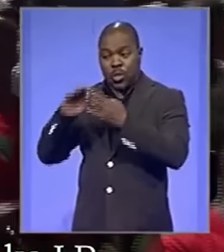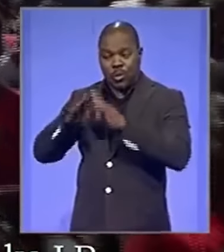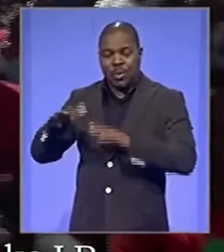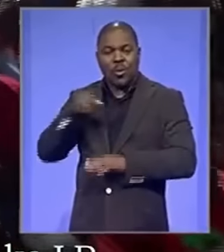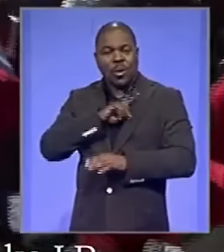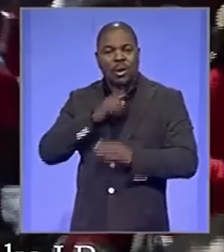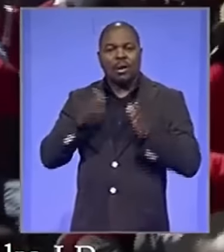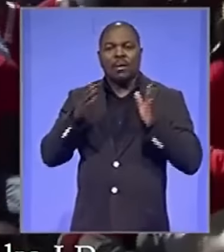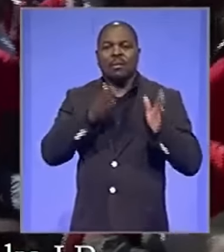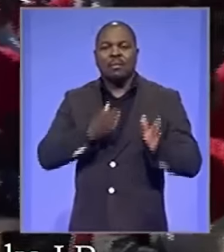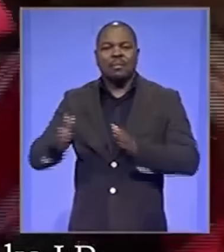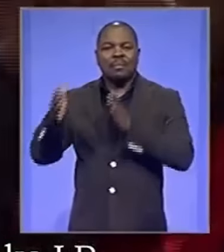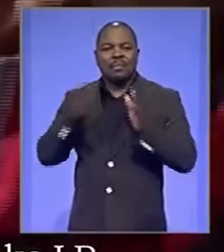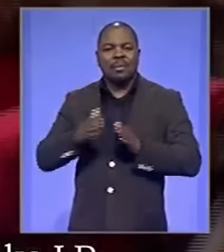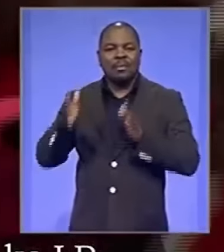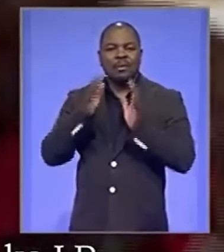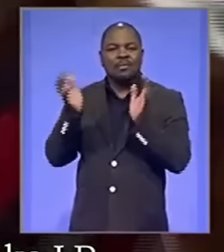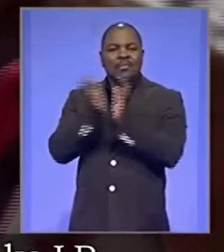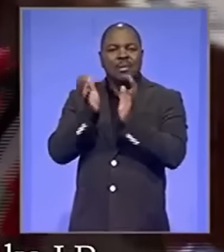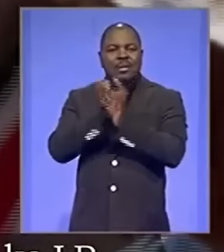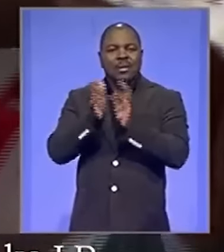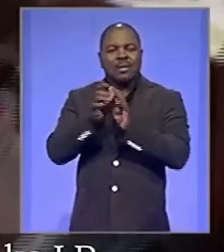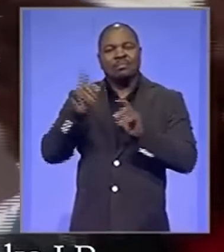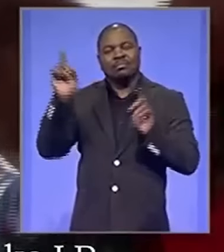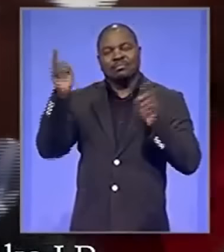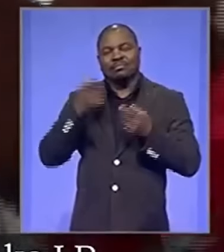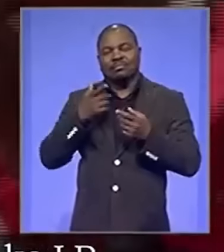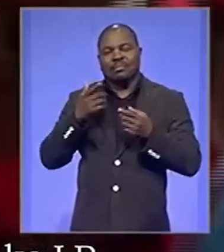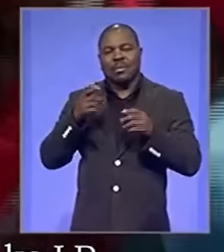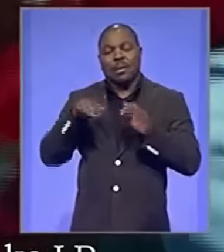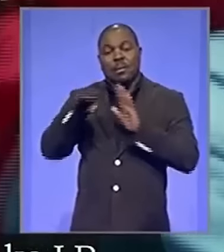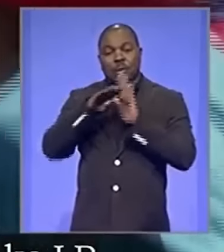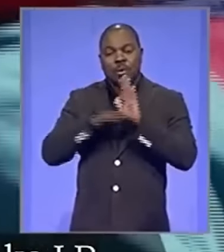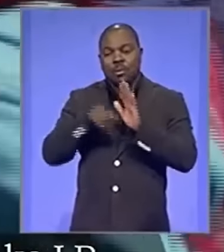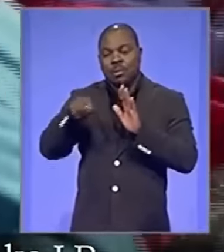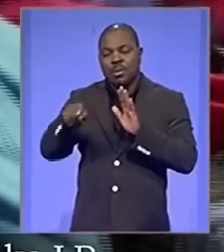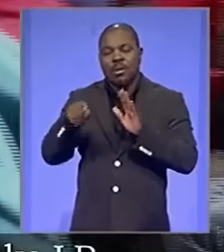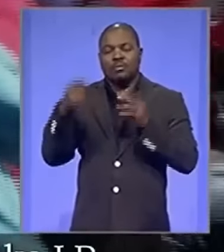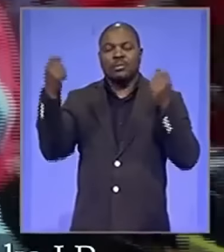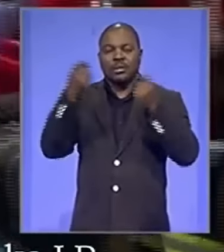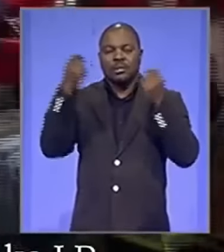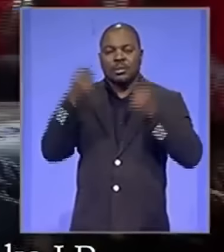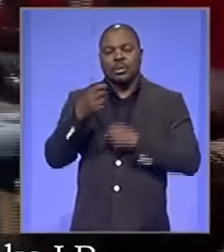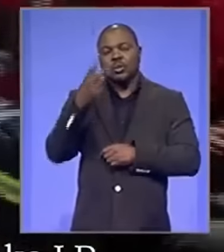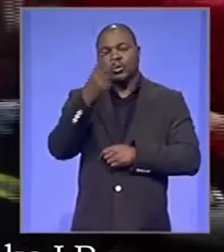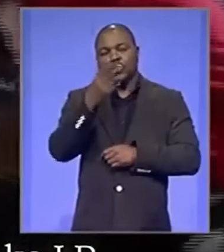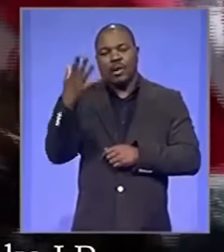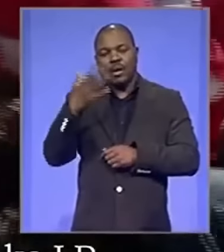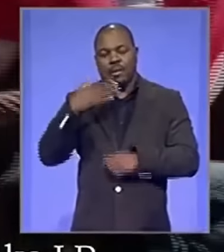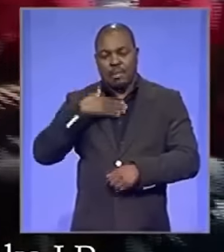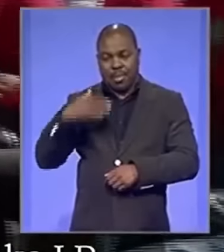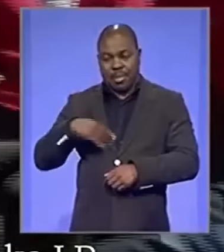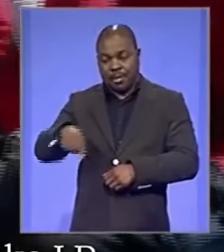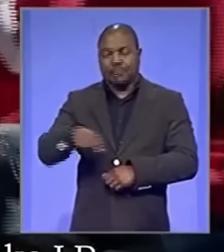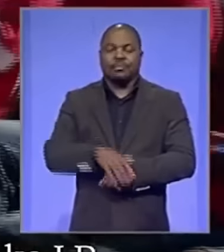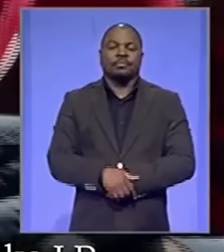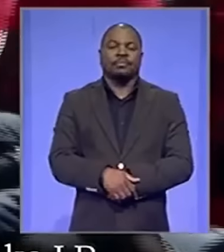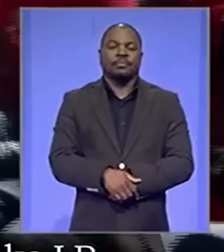itukisetsa kopano go parara ya mogatlo ya go bitsa Tshela Thupa e e tlo go tshwara ka la 25 kgweding ya Mei. Ke Mahlatse